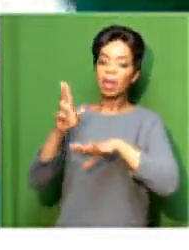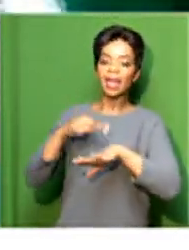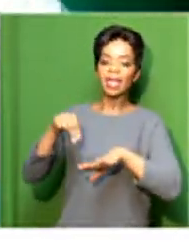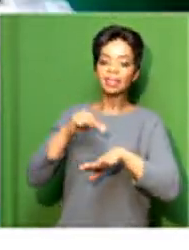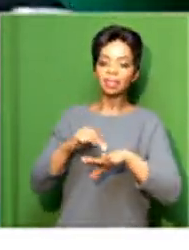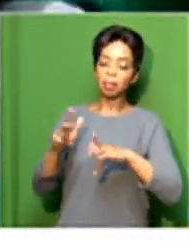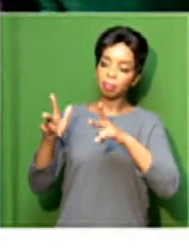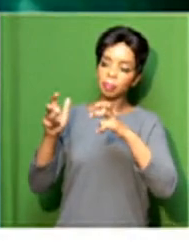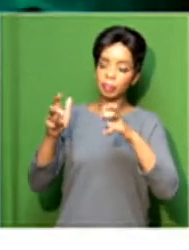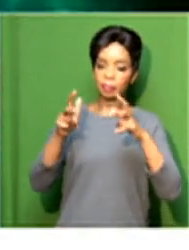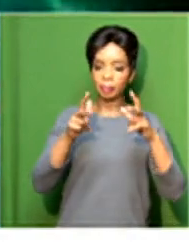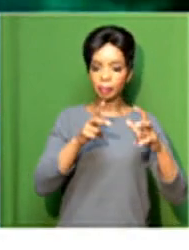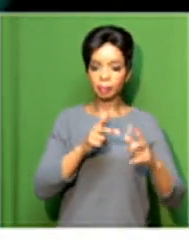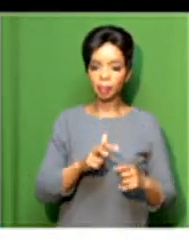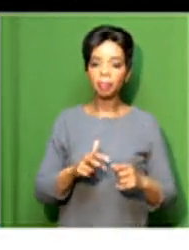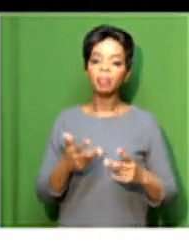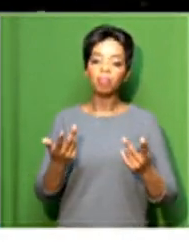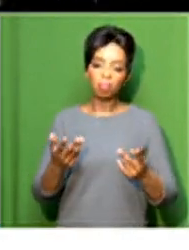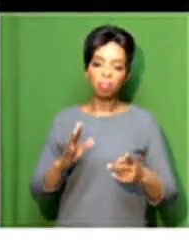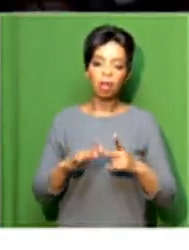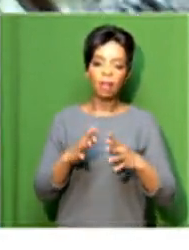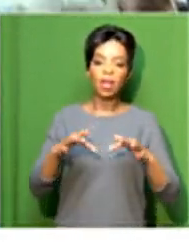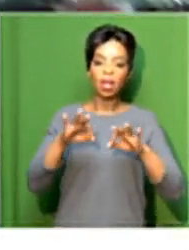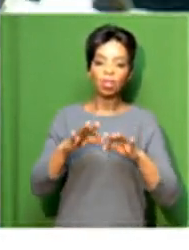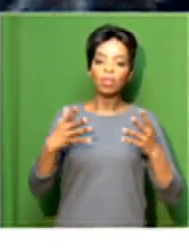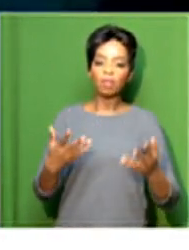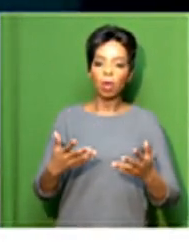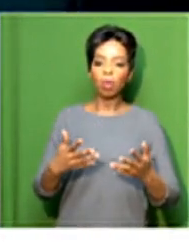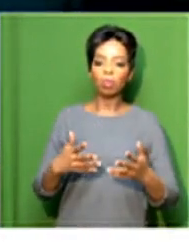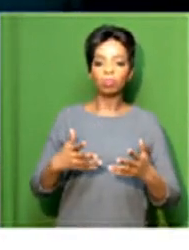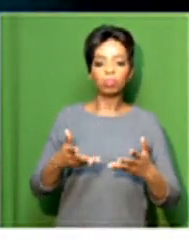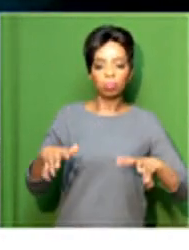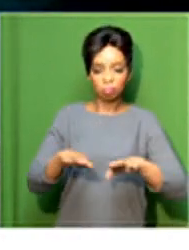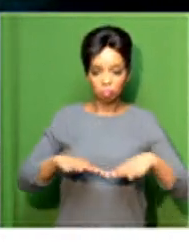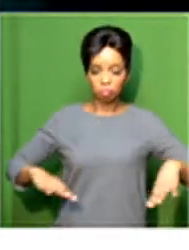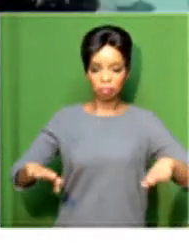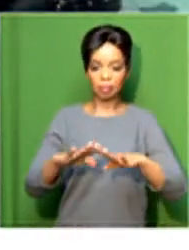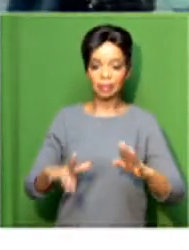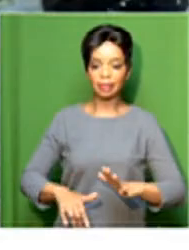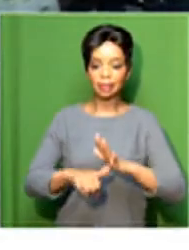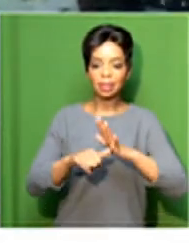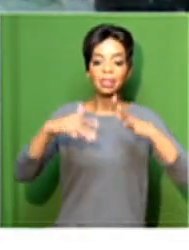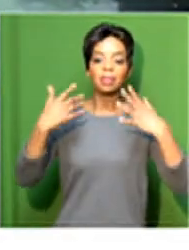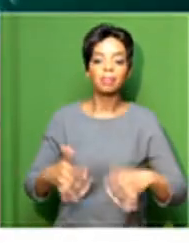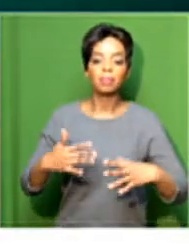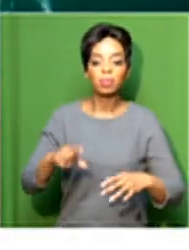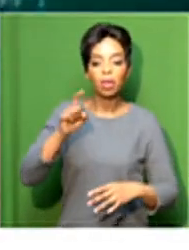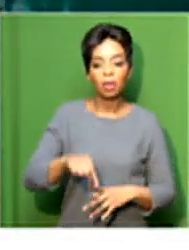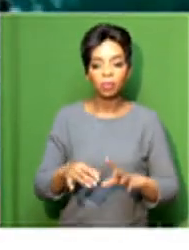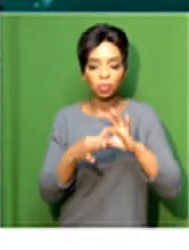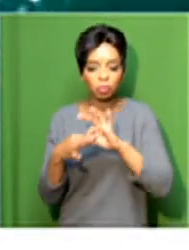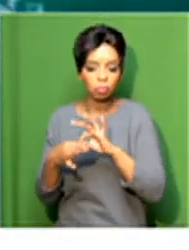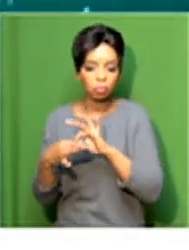the value of motherhood, and it made me think about how precious it is to have a relationship with